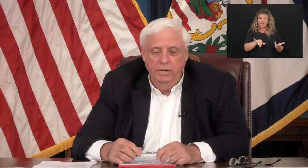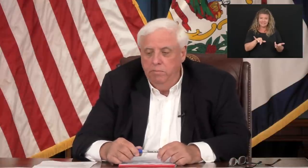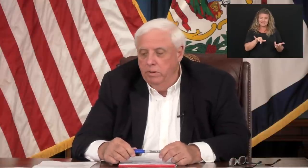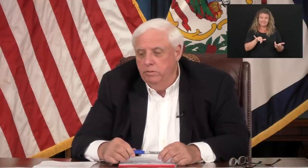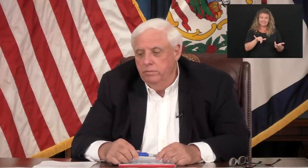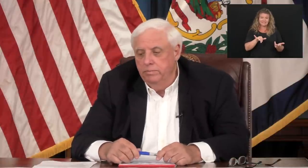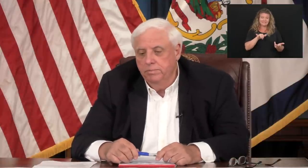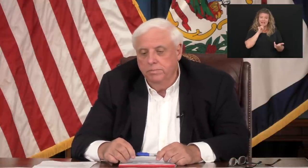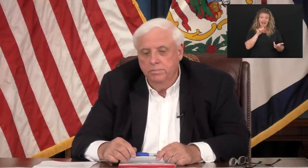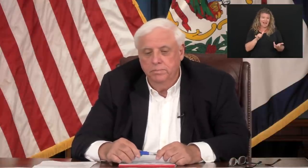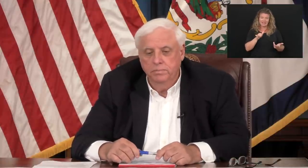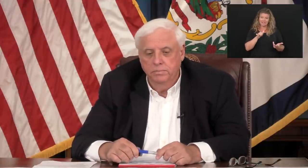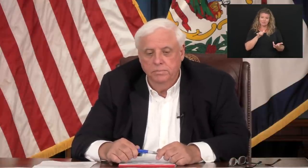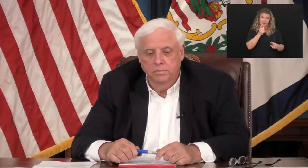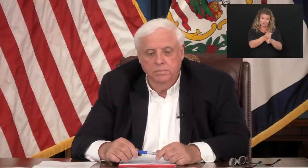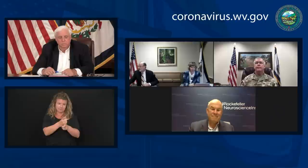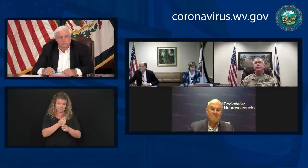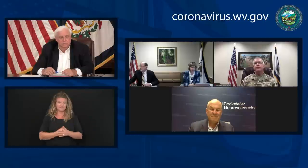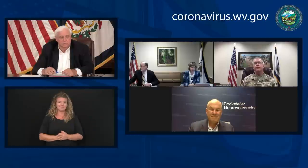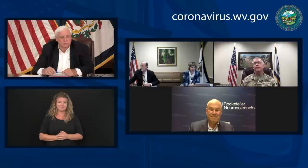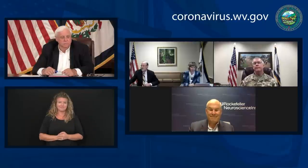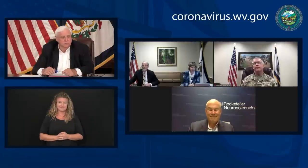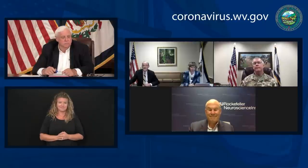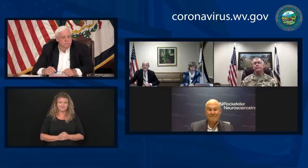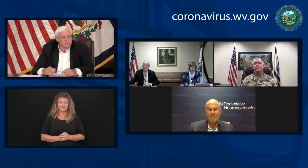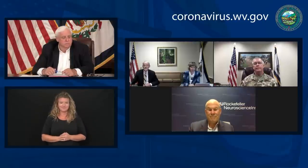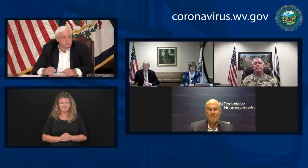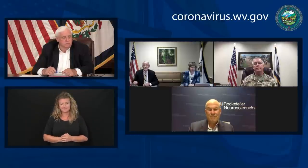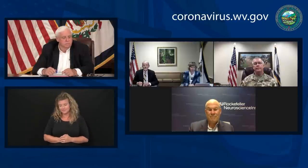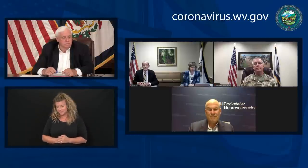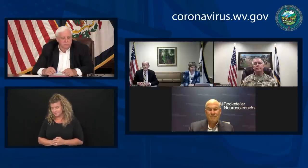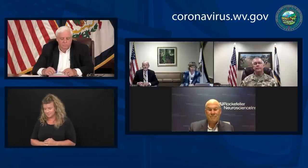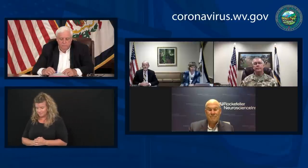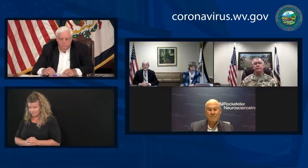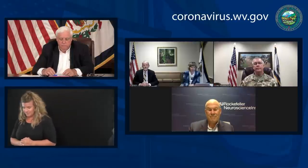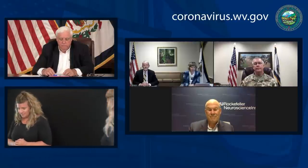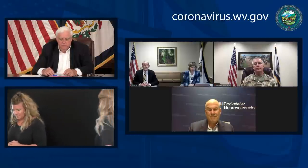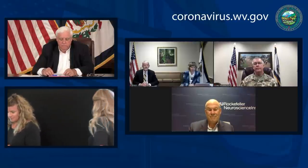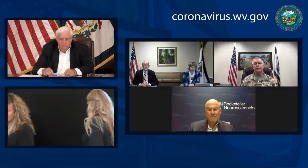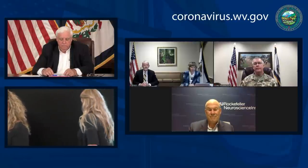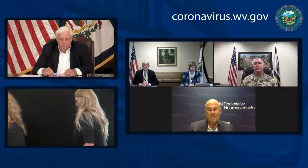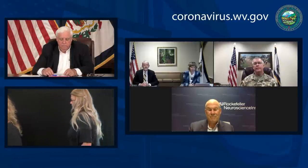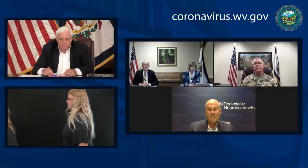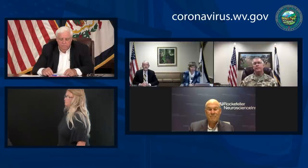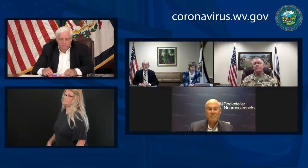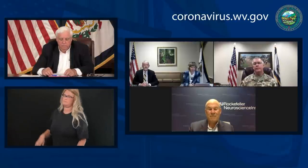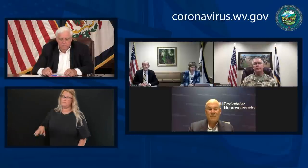I'm not in that boat. All right. Thank you, David. Next, we'll go to Anthony Isaguire with the AP.